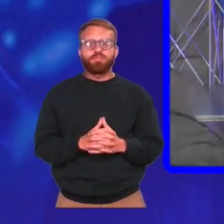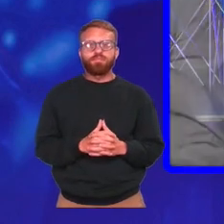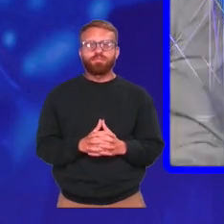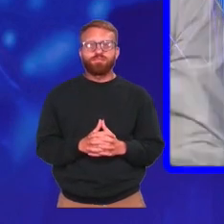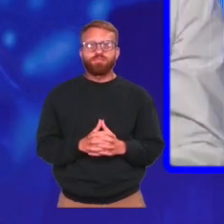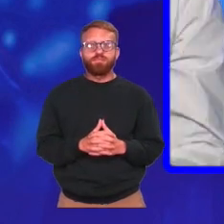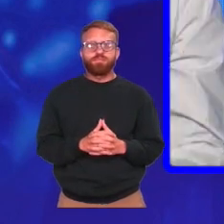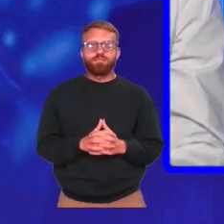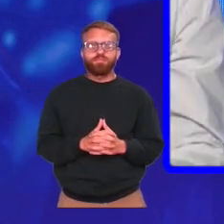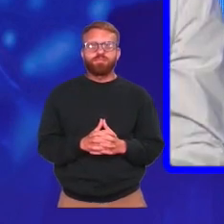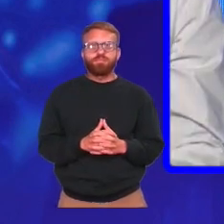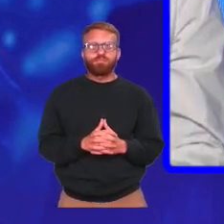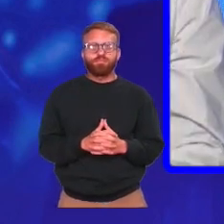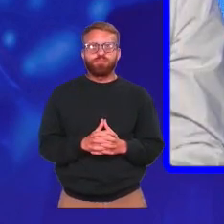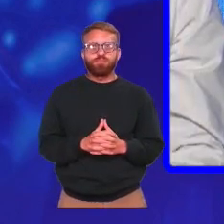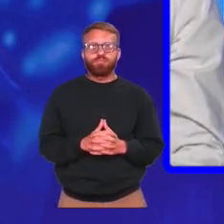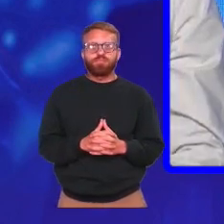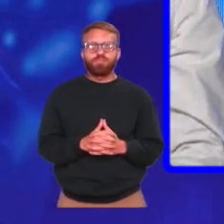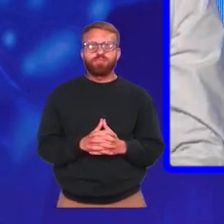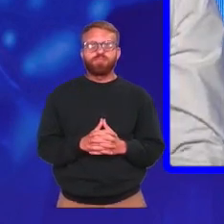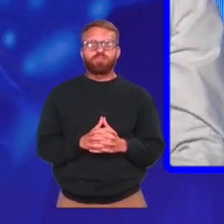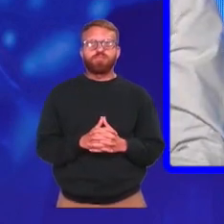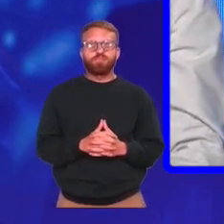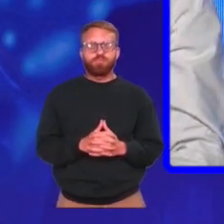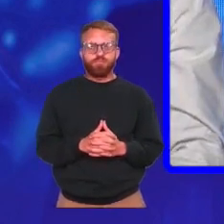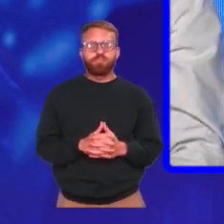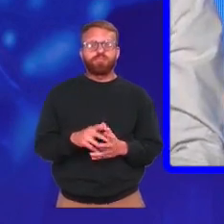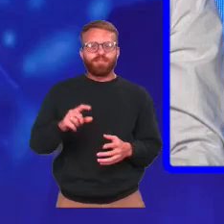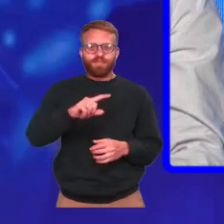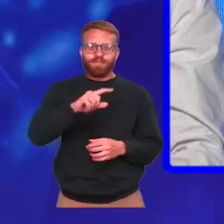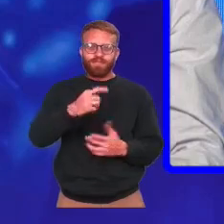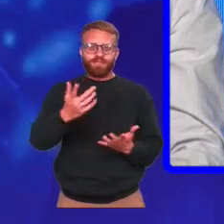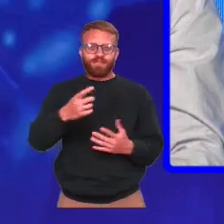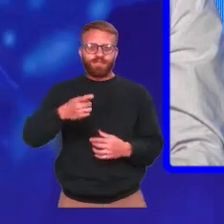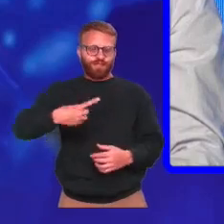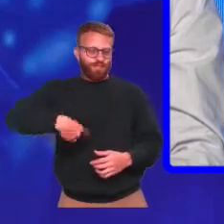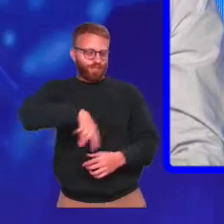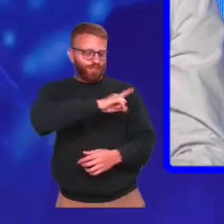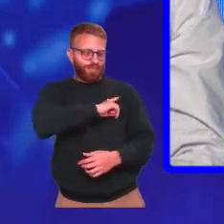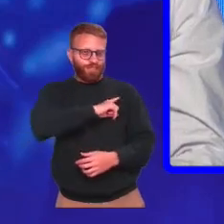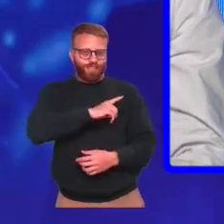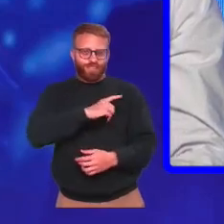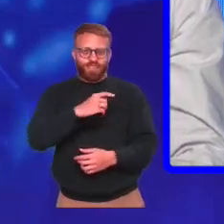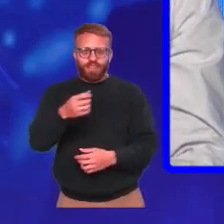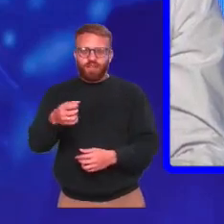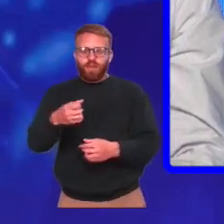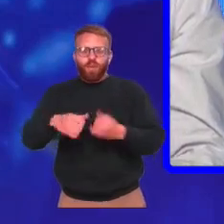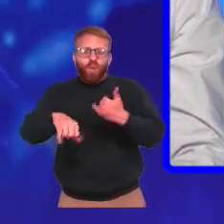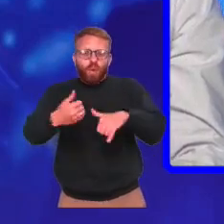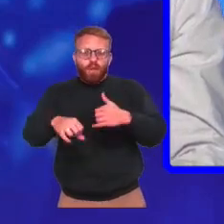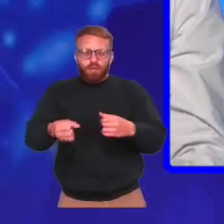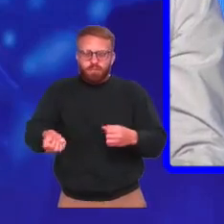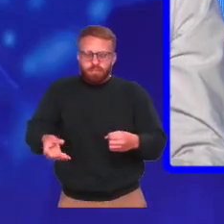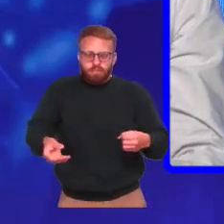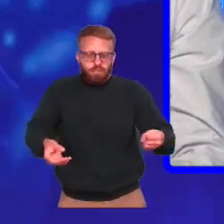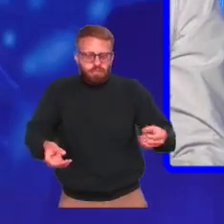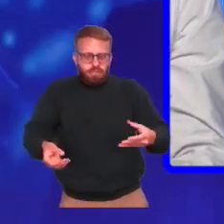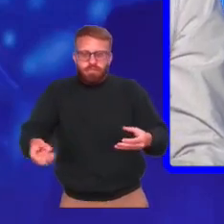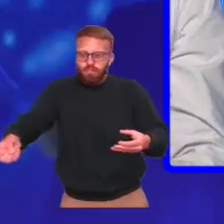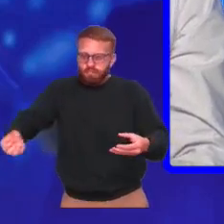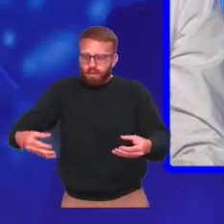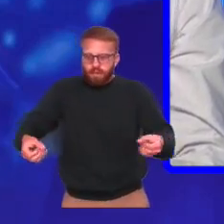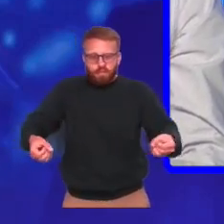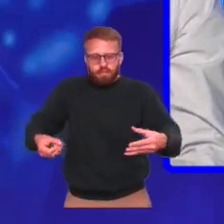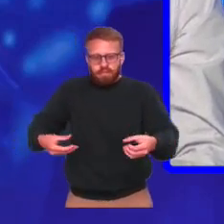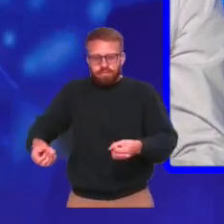We all contribute to making a game in our own way, but arguably the designer has one of the most important roles, right? That's the thing that you remember when you play a